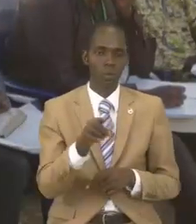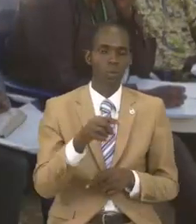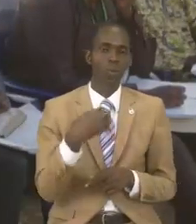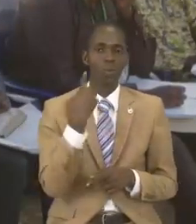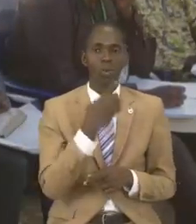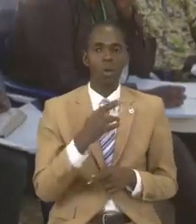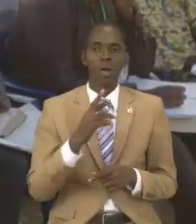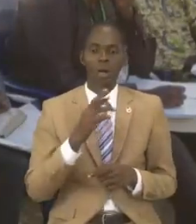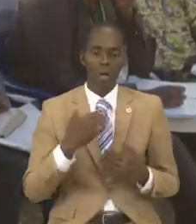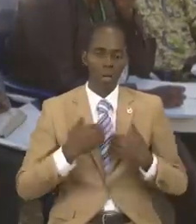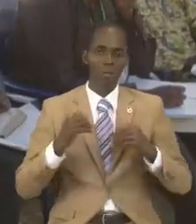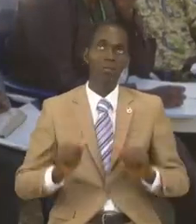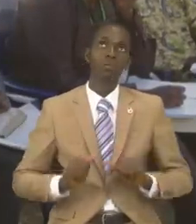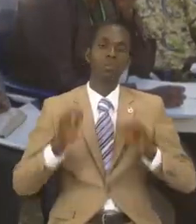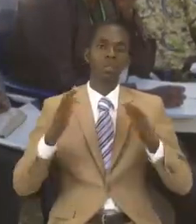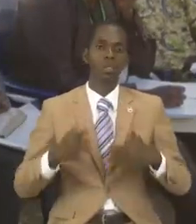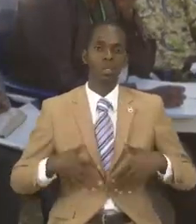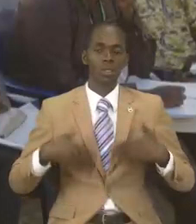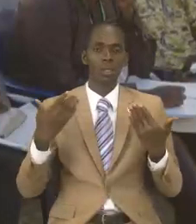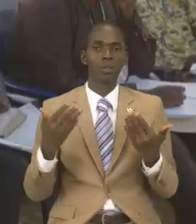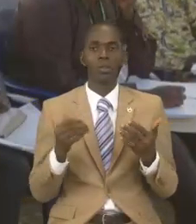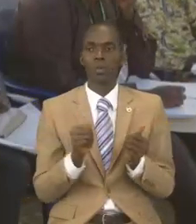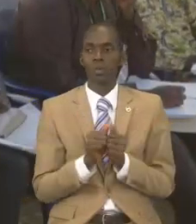their lives unreservedly,